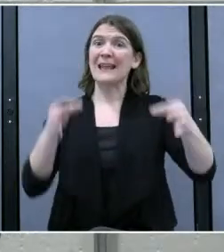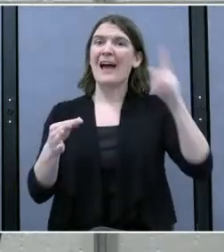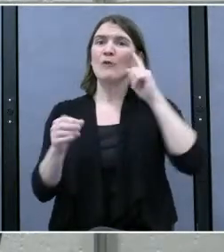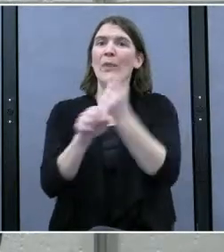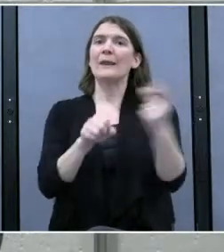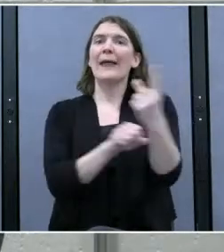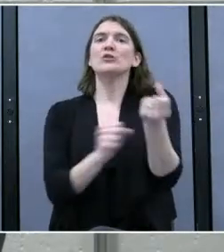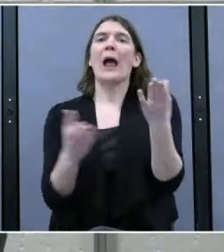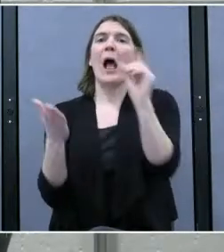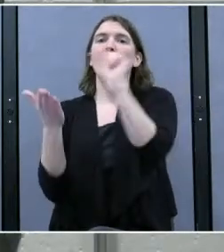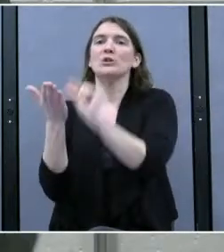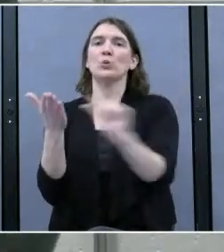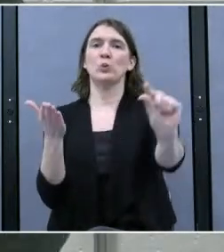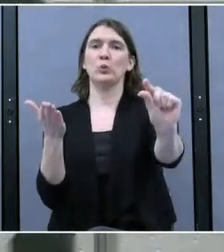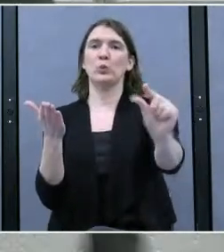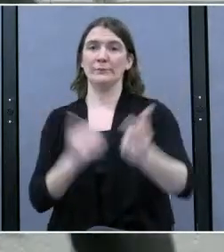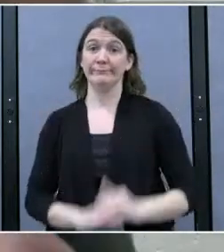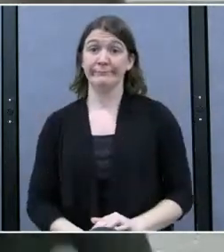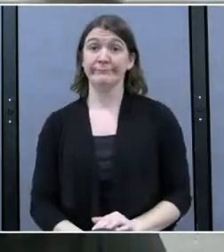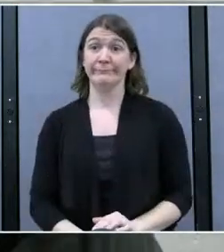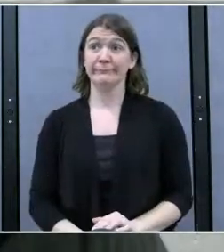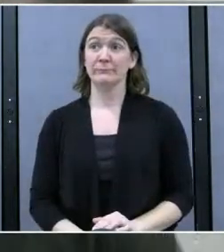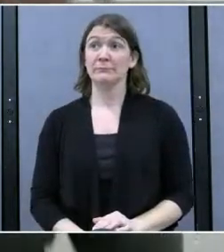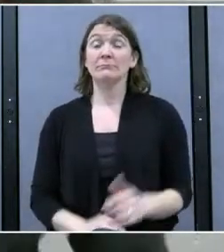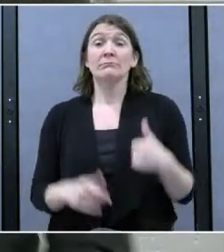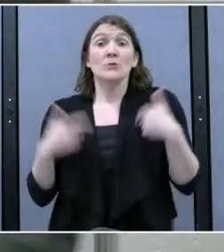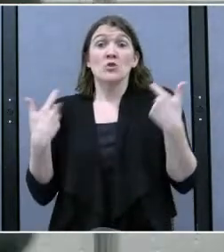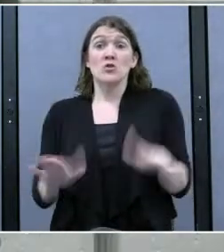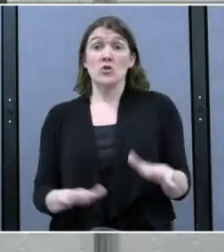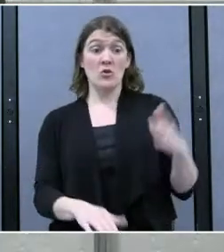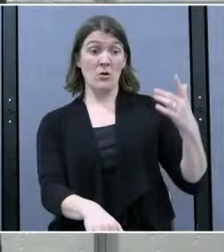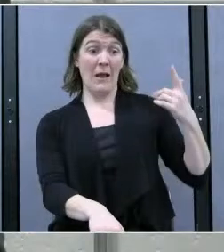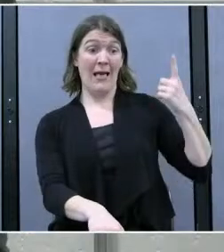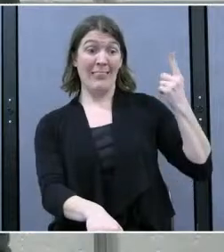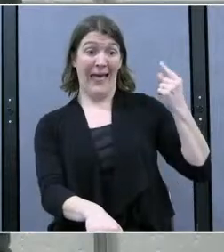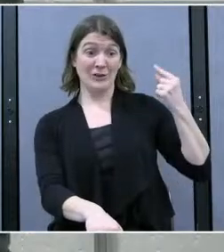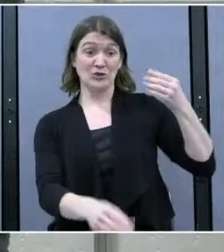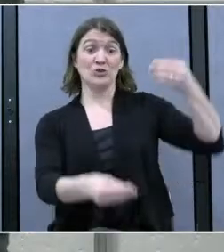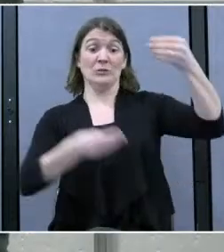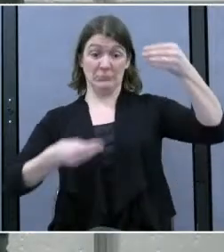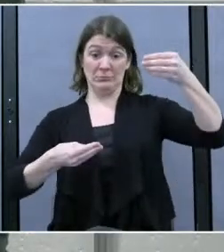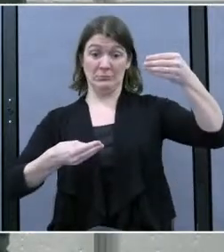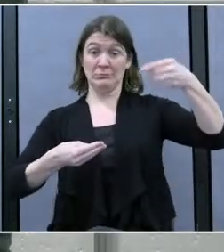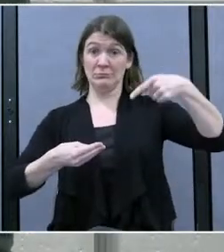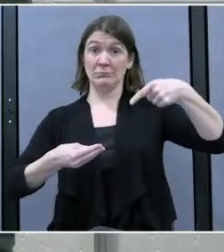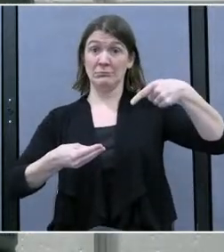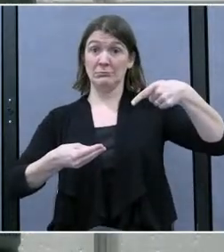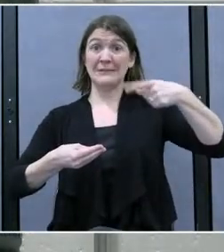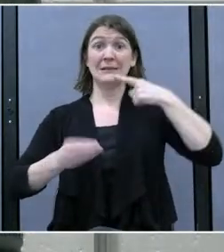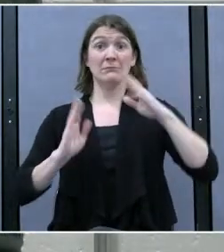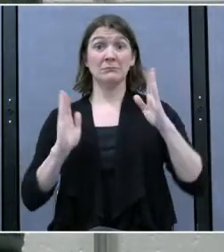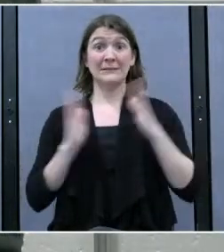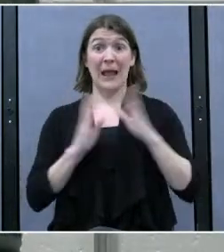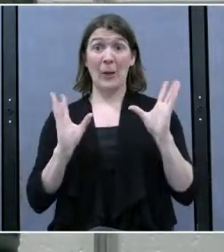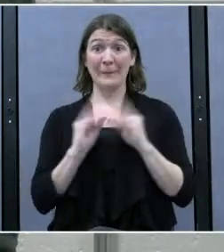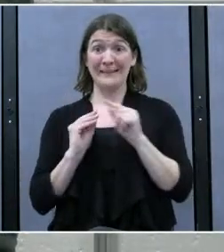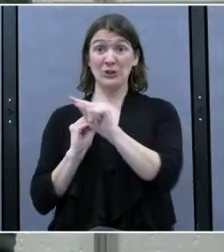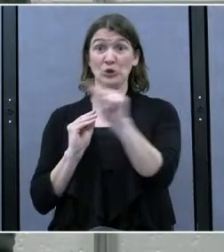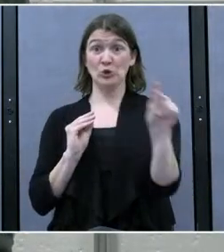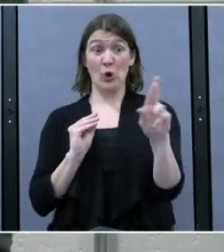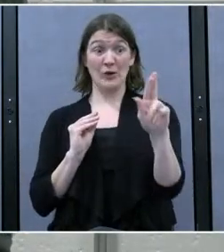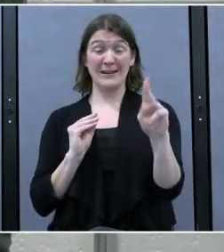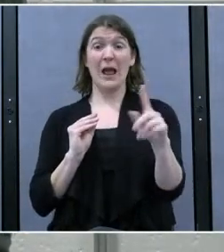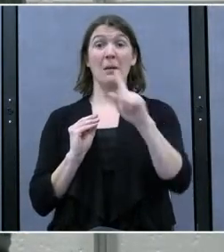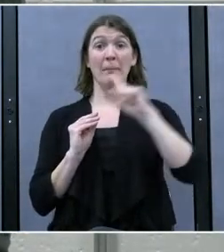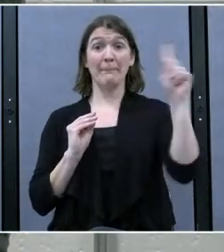year. So we have an article from last year that town meeting directed select